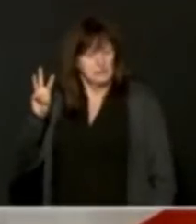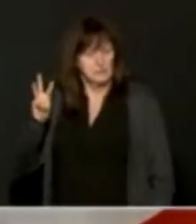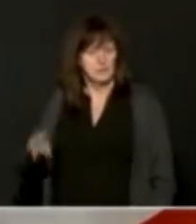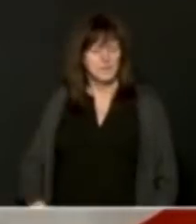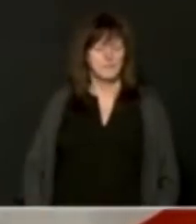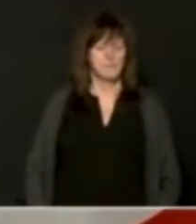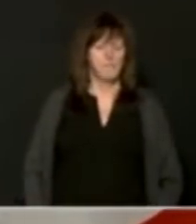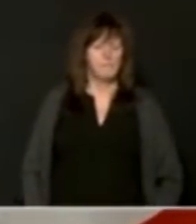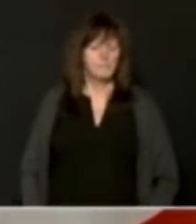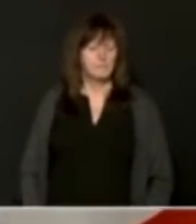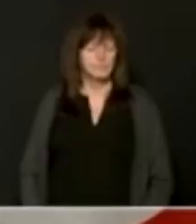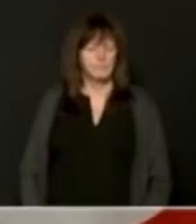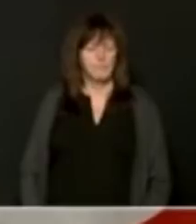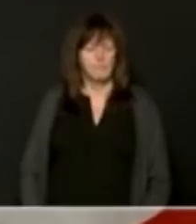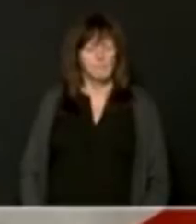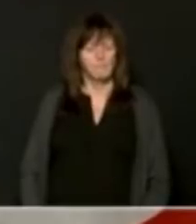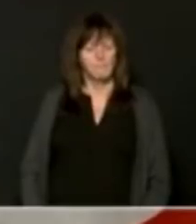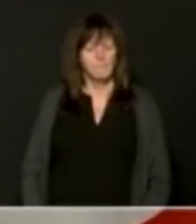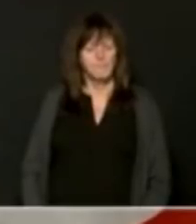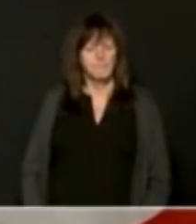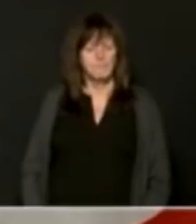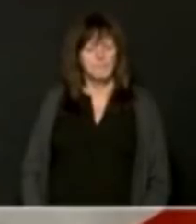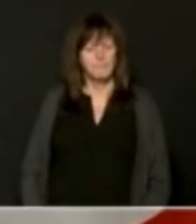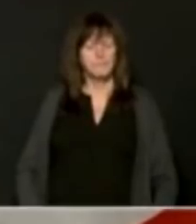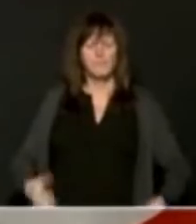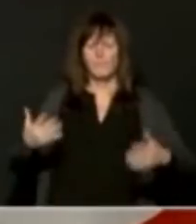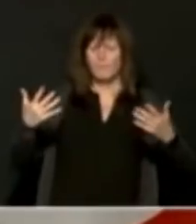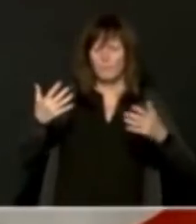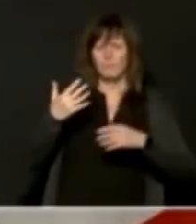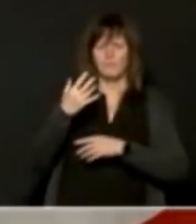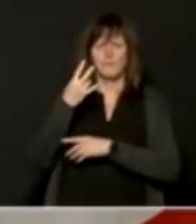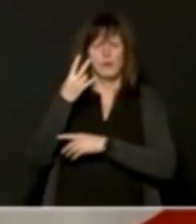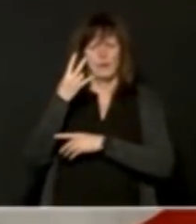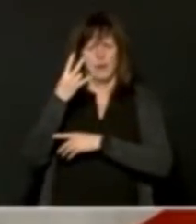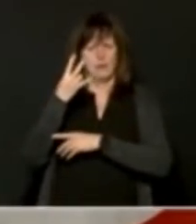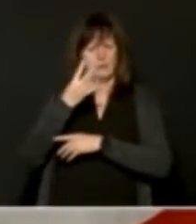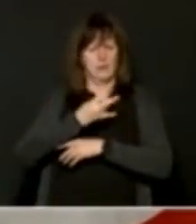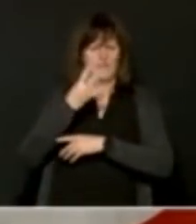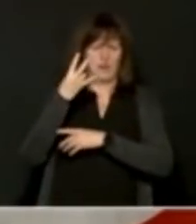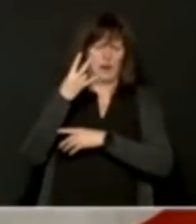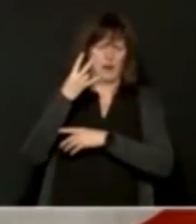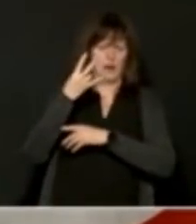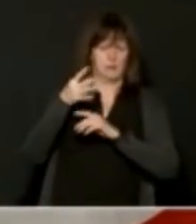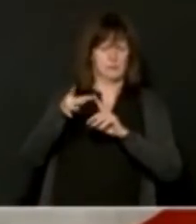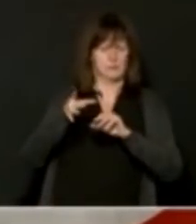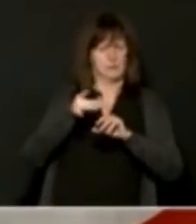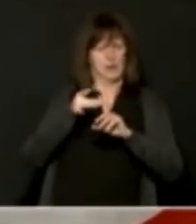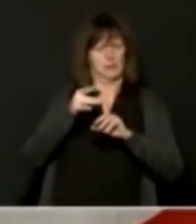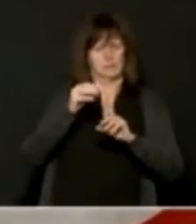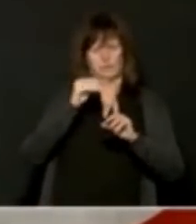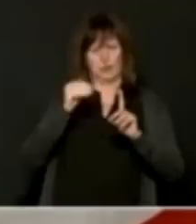When we look at the 7-day case rate per 100,000 population, the provincial number has